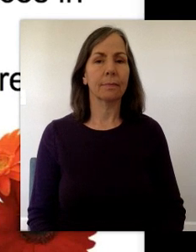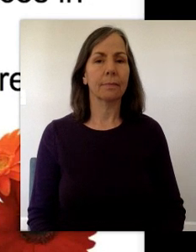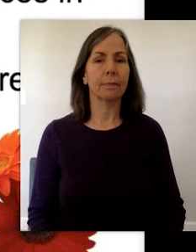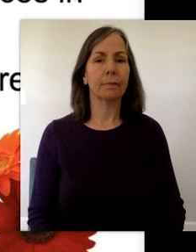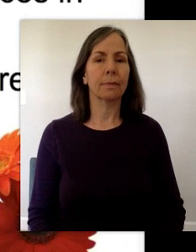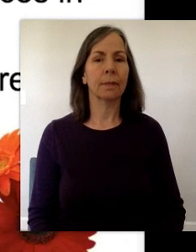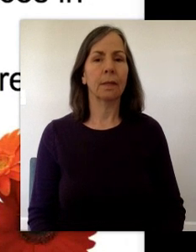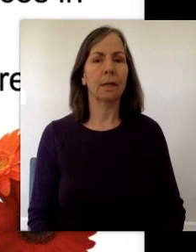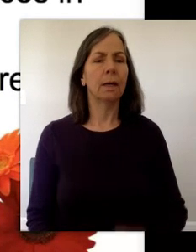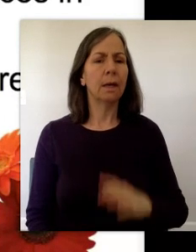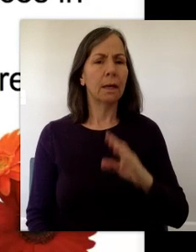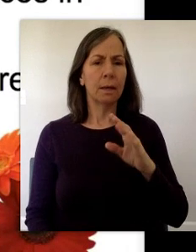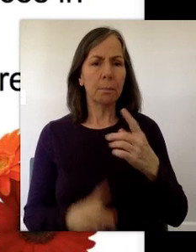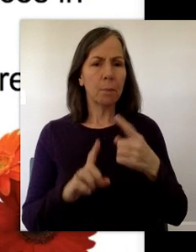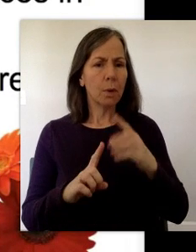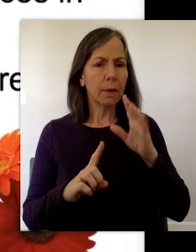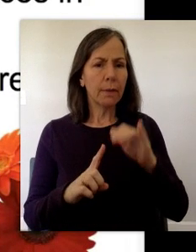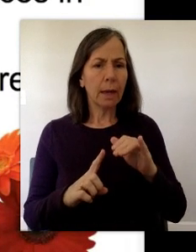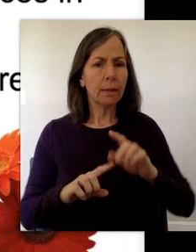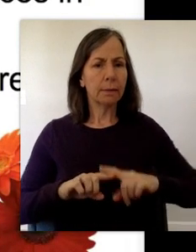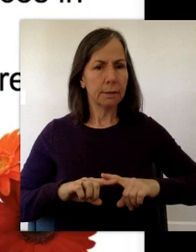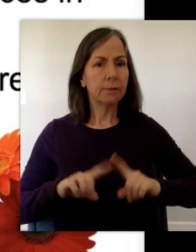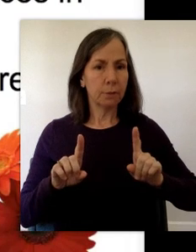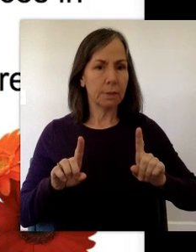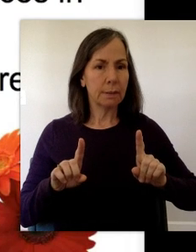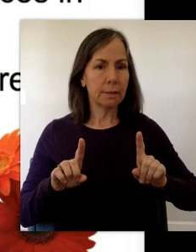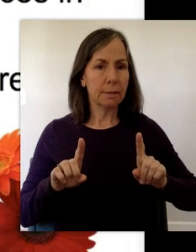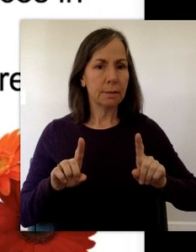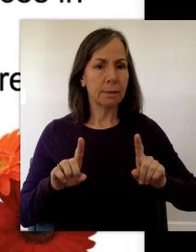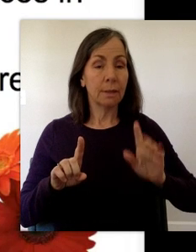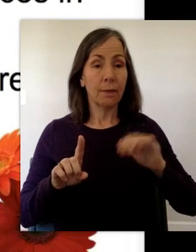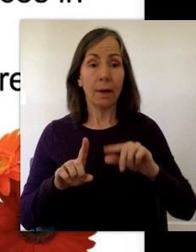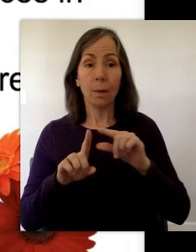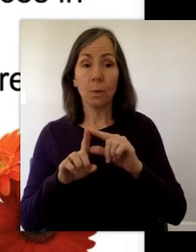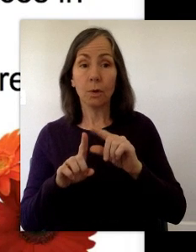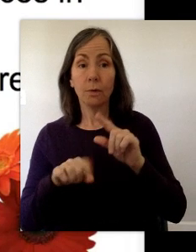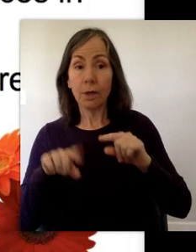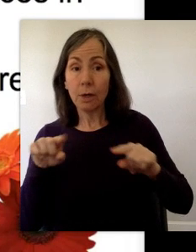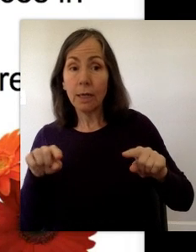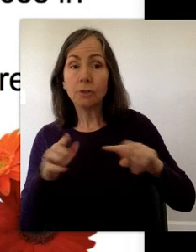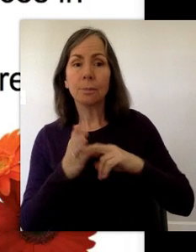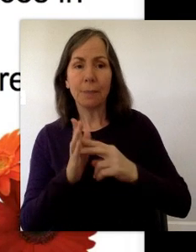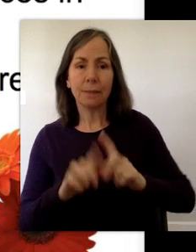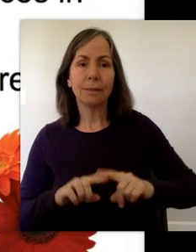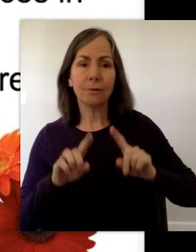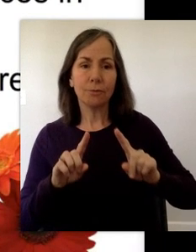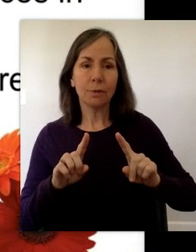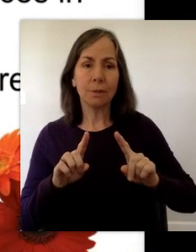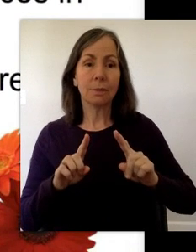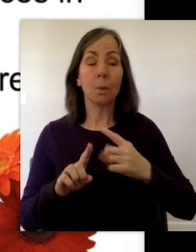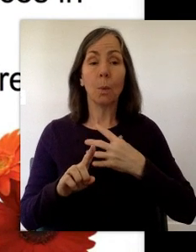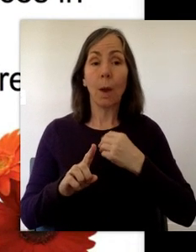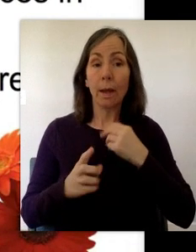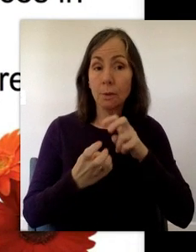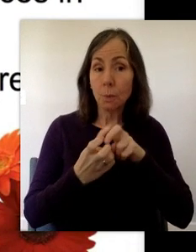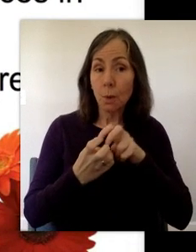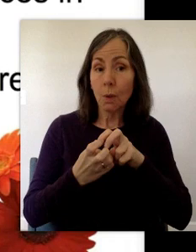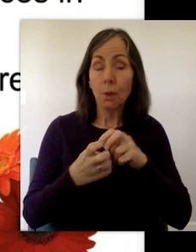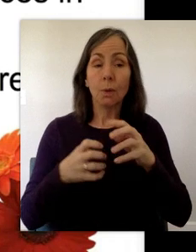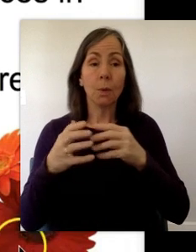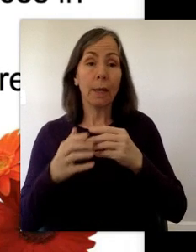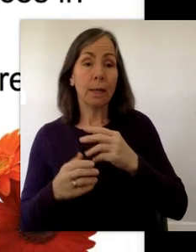It's differences. If you think of variation, think of difference. Here's a white squirrel, here's a gray squirrel. We have